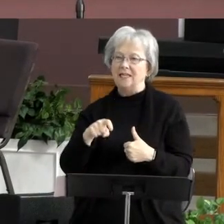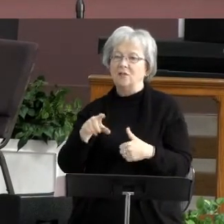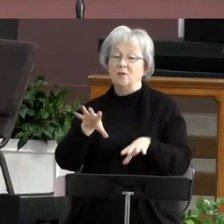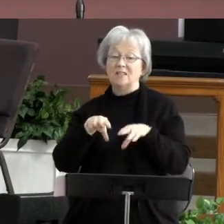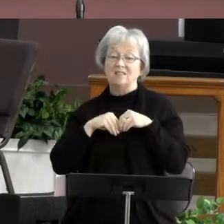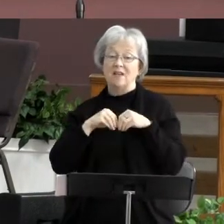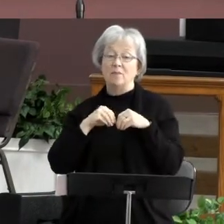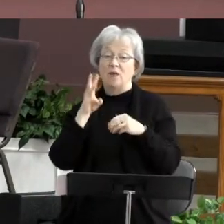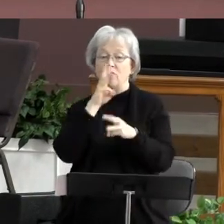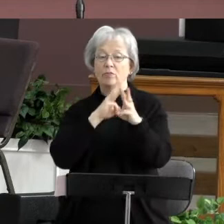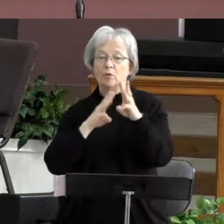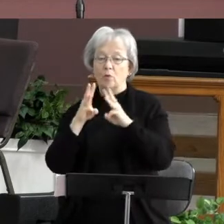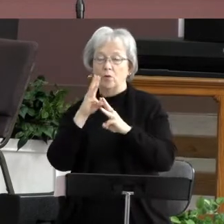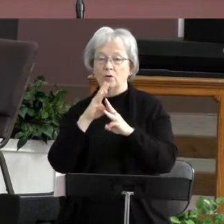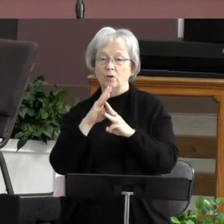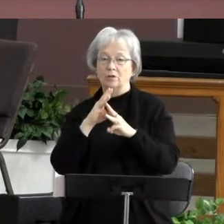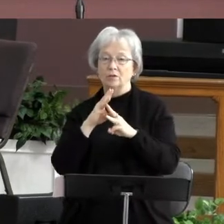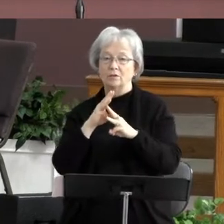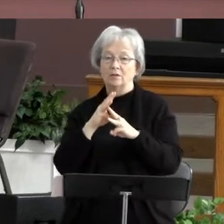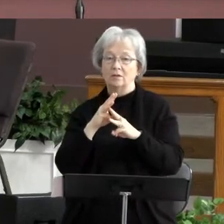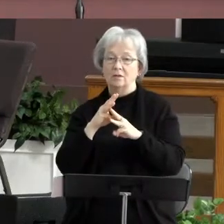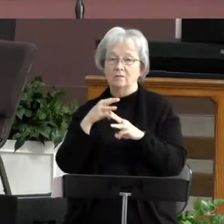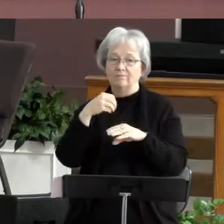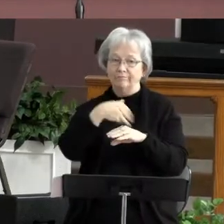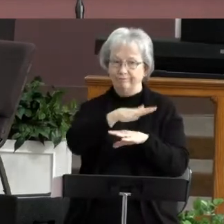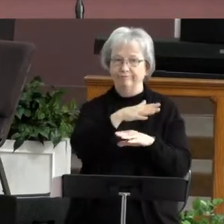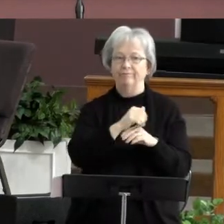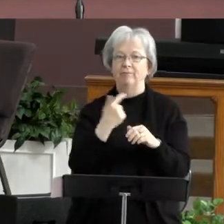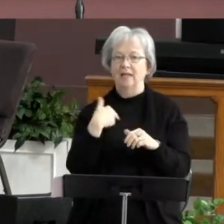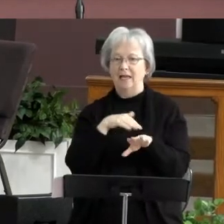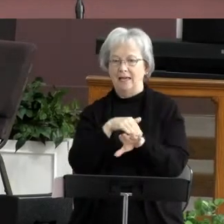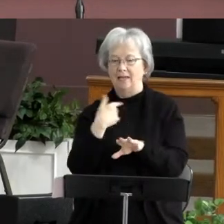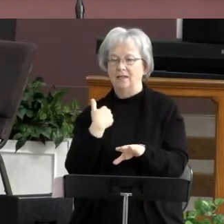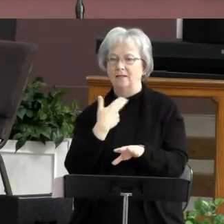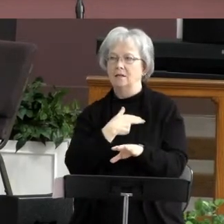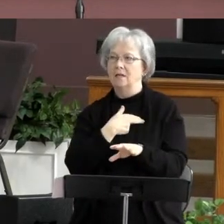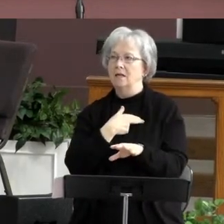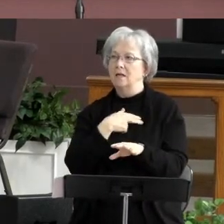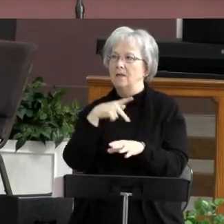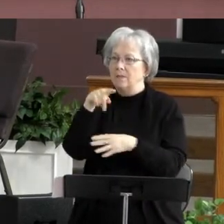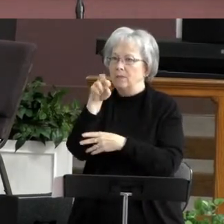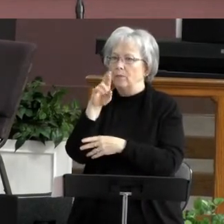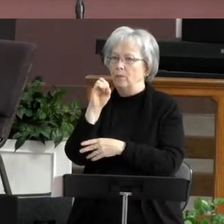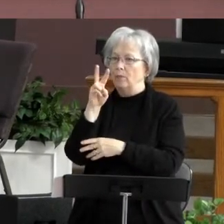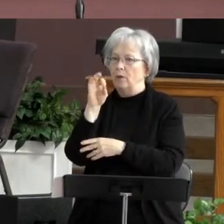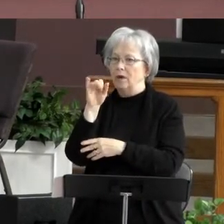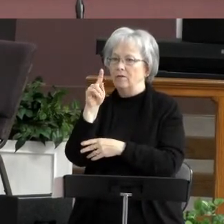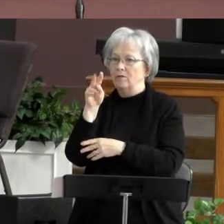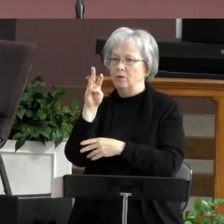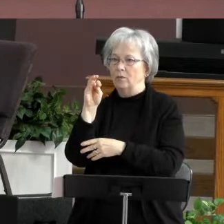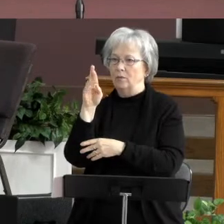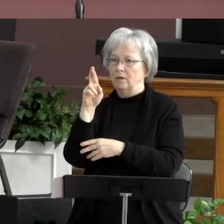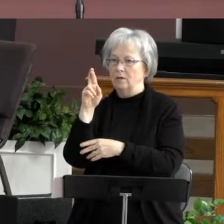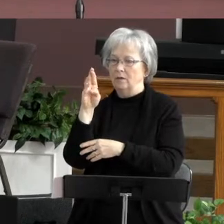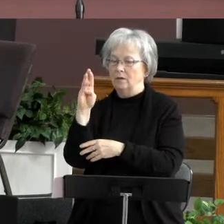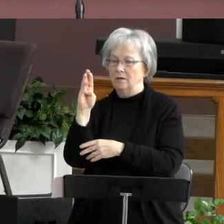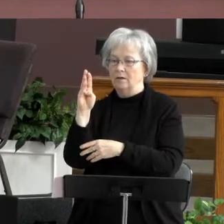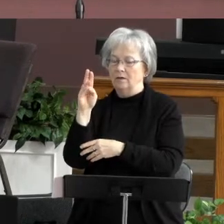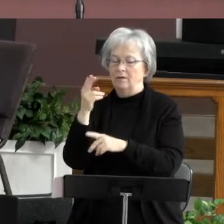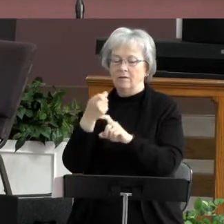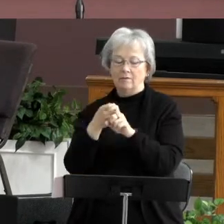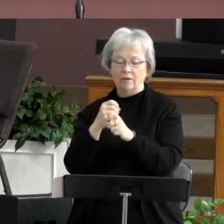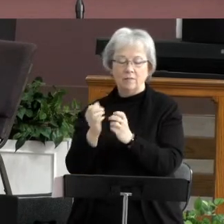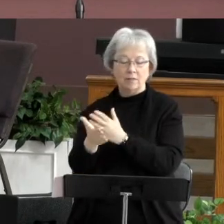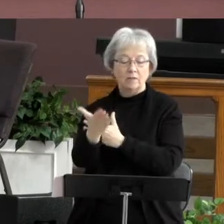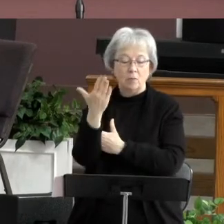God wants more for us. The proverb we started our service with this morning speaks truth for us